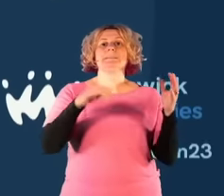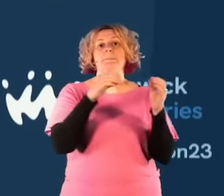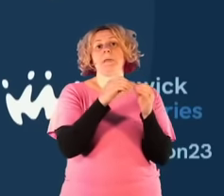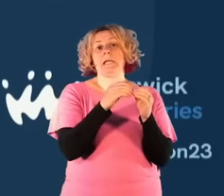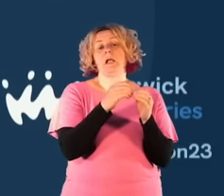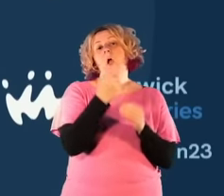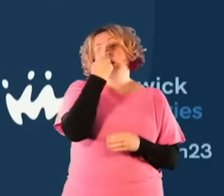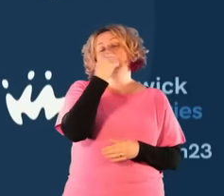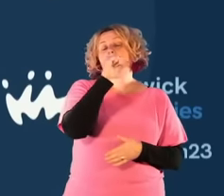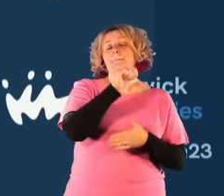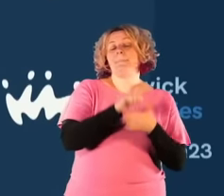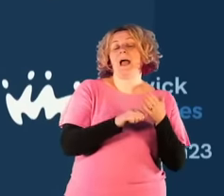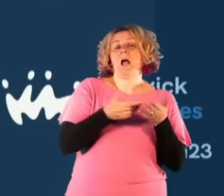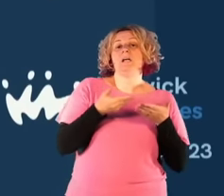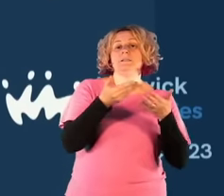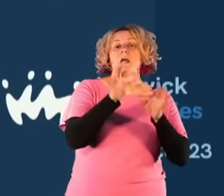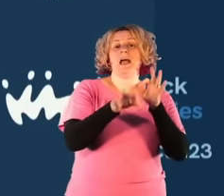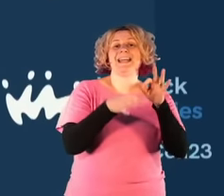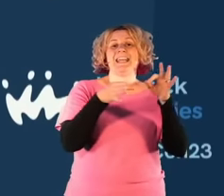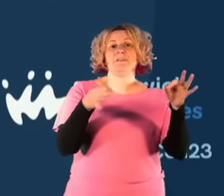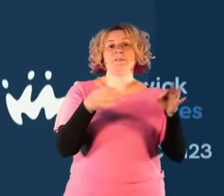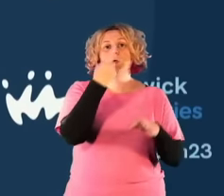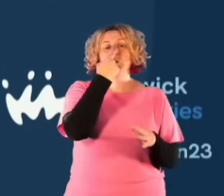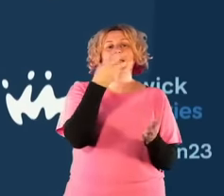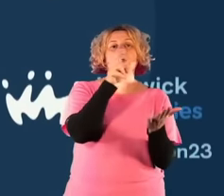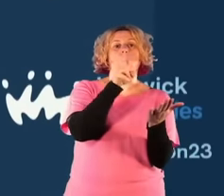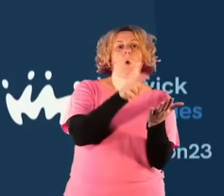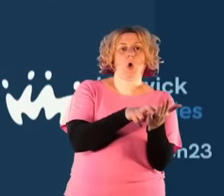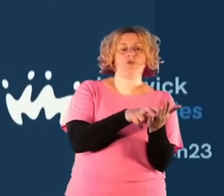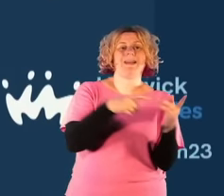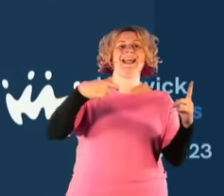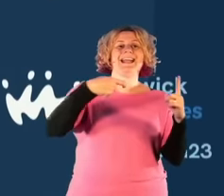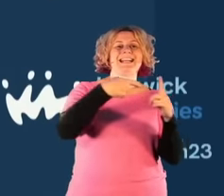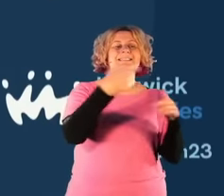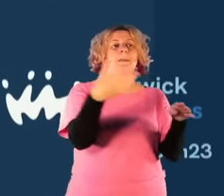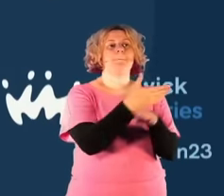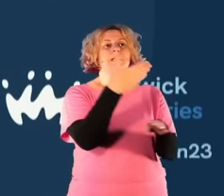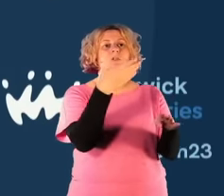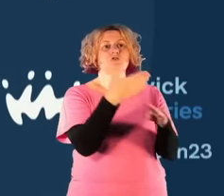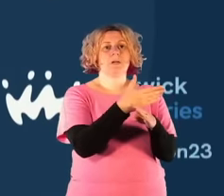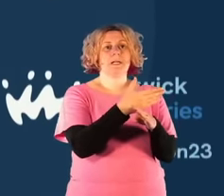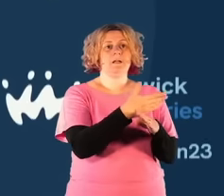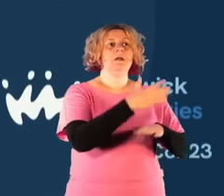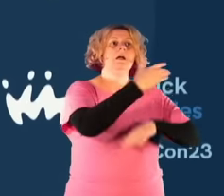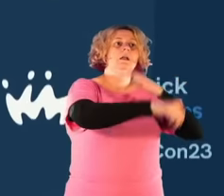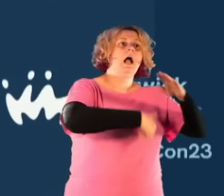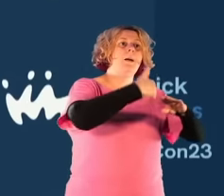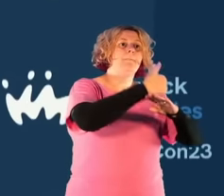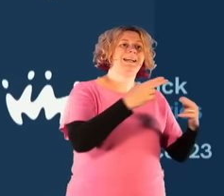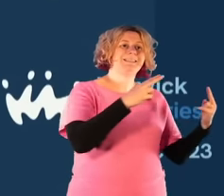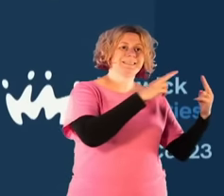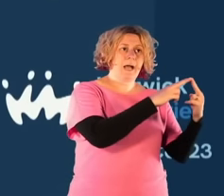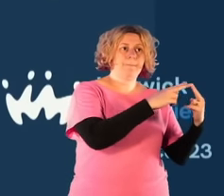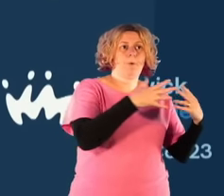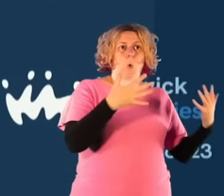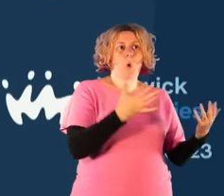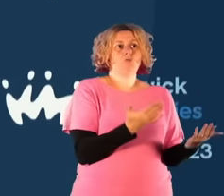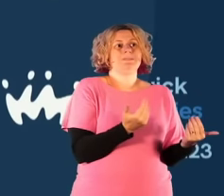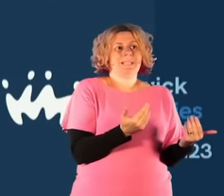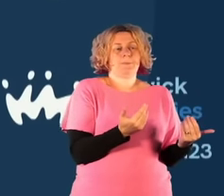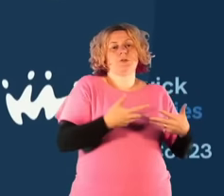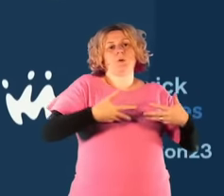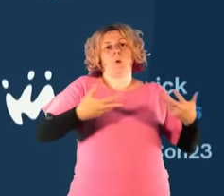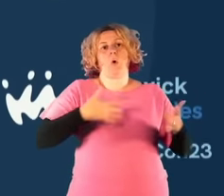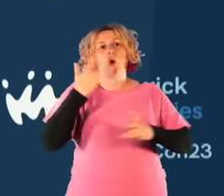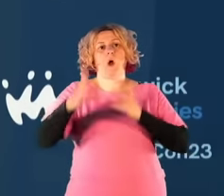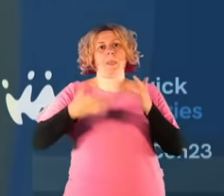order USB sticks from the Keswick Ministry stand, or reception, or online, so that you can enjoy that in an accessible form. End